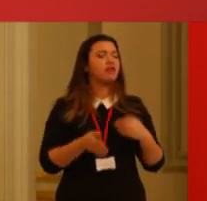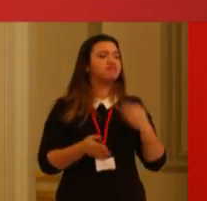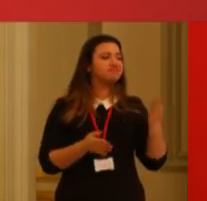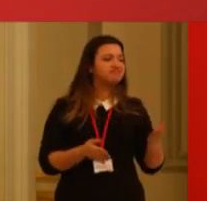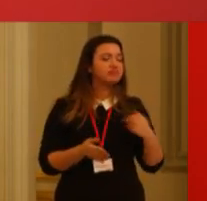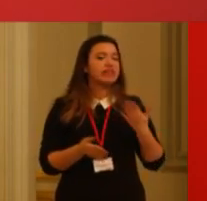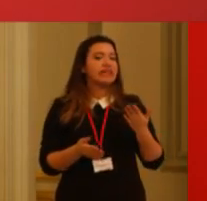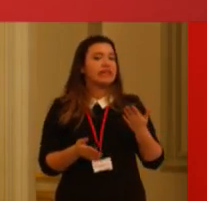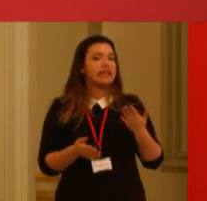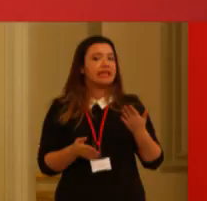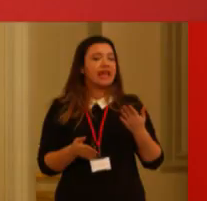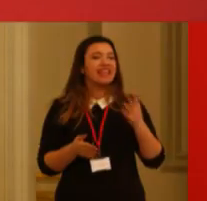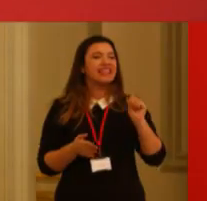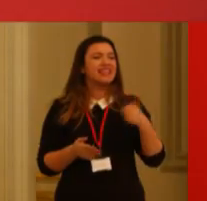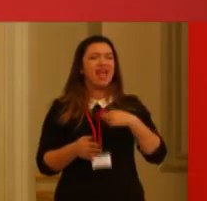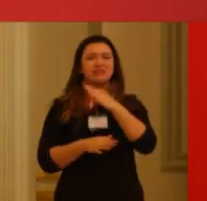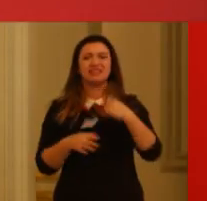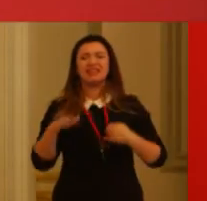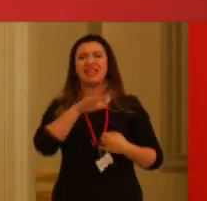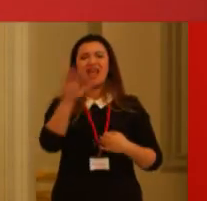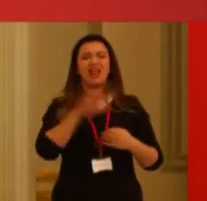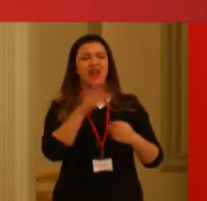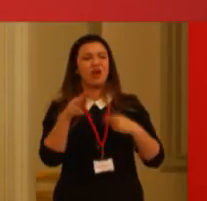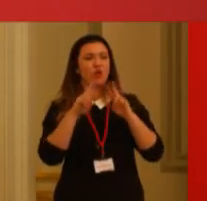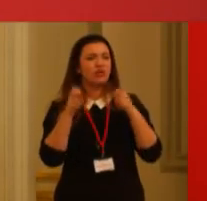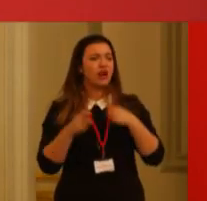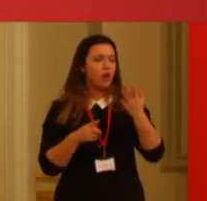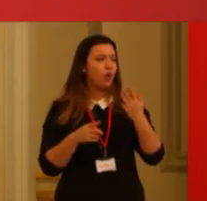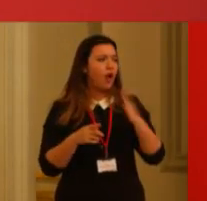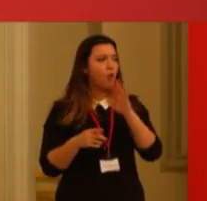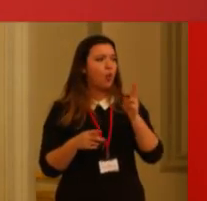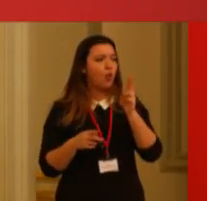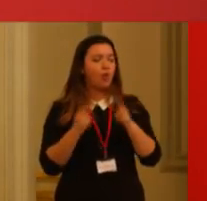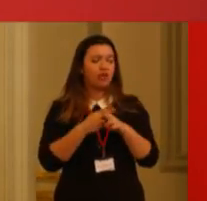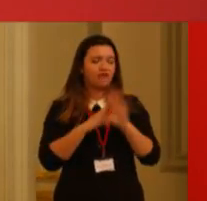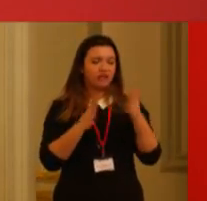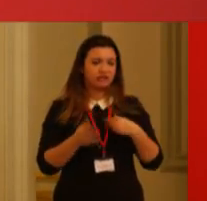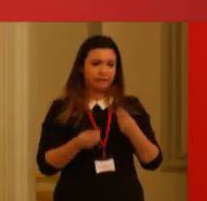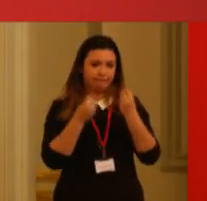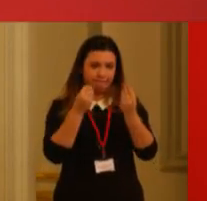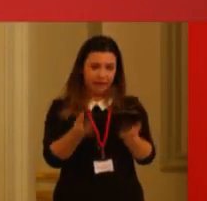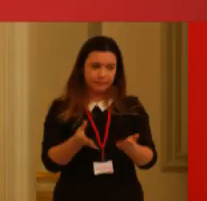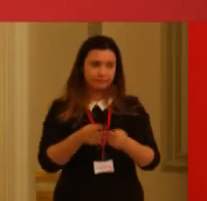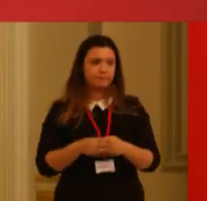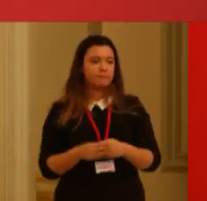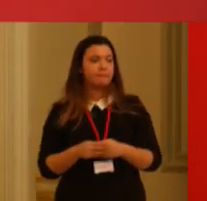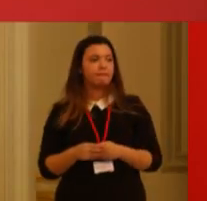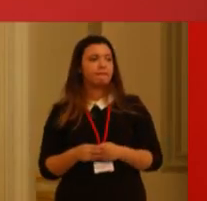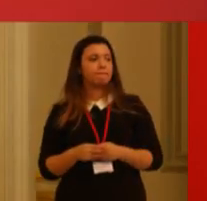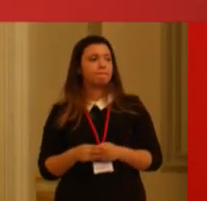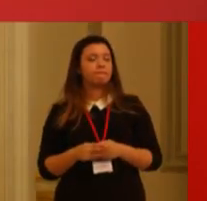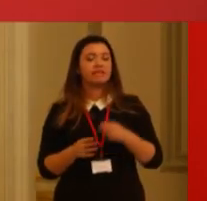what do you think about this? Politics and other instrumentation. A lot has been said